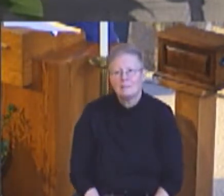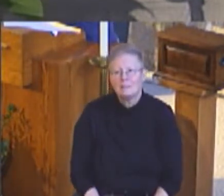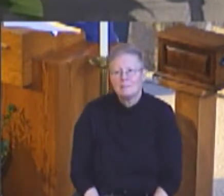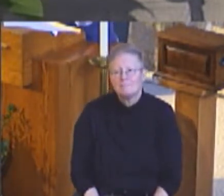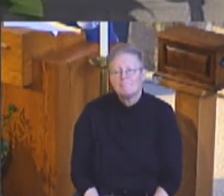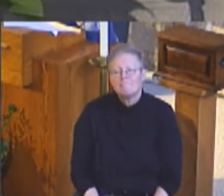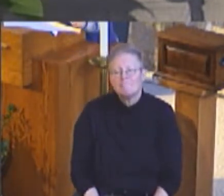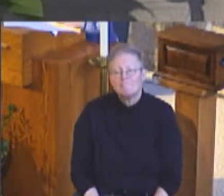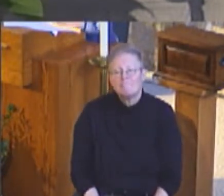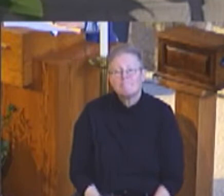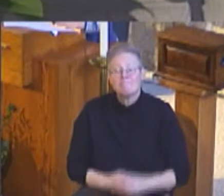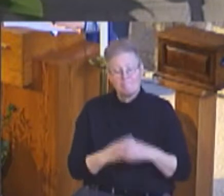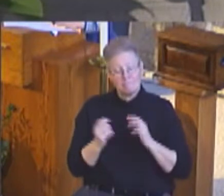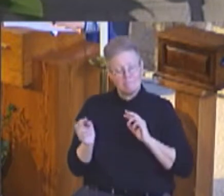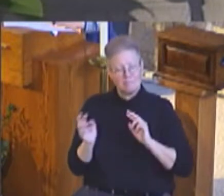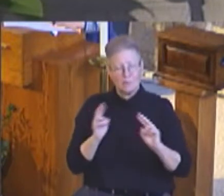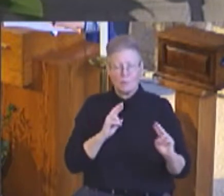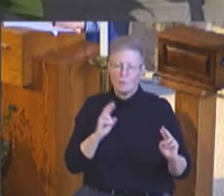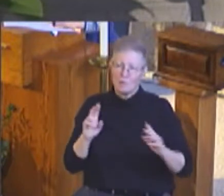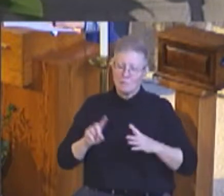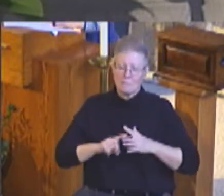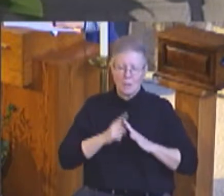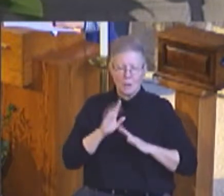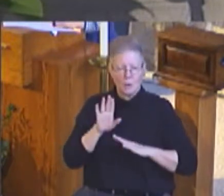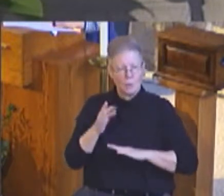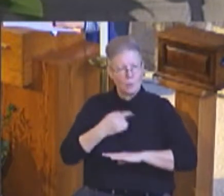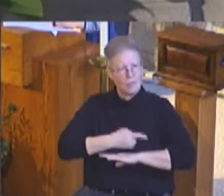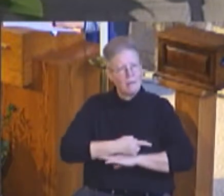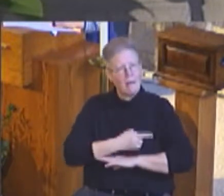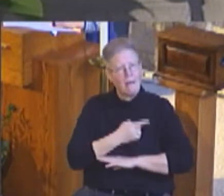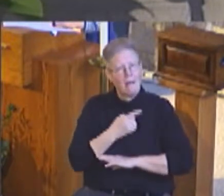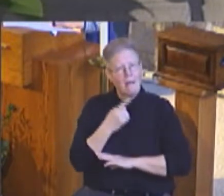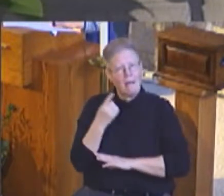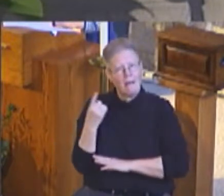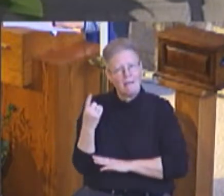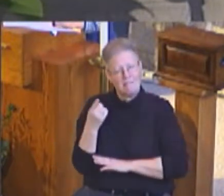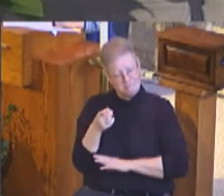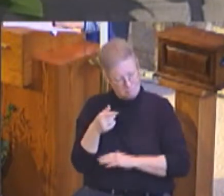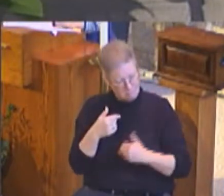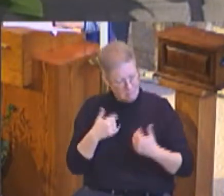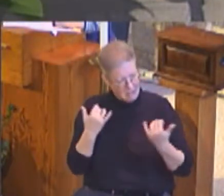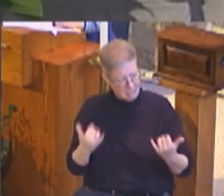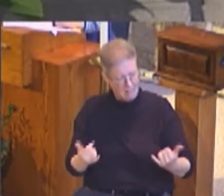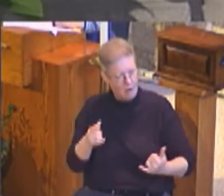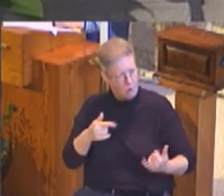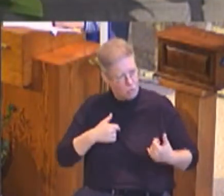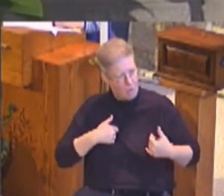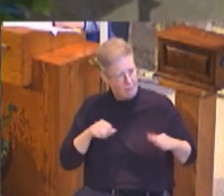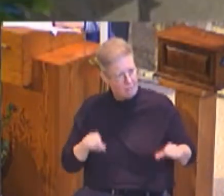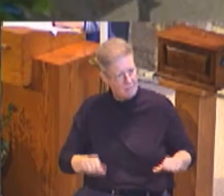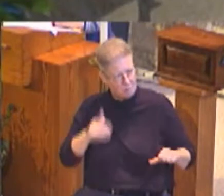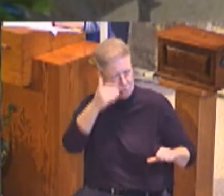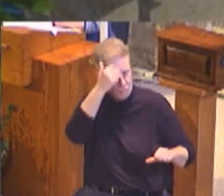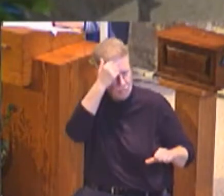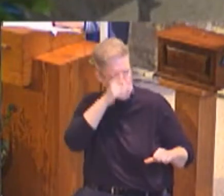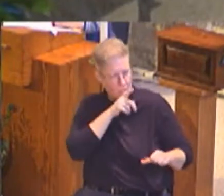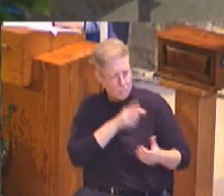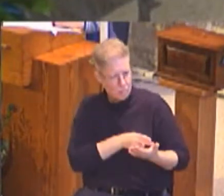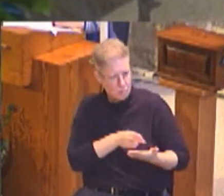Get ready to go back into your day with the ability to know the truth. You deserve to receive the love you